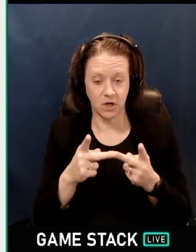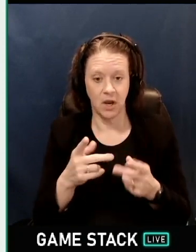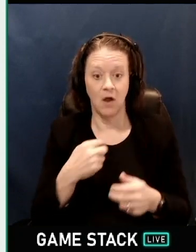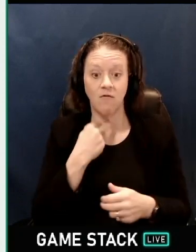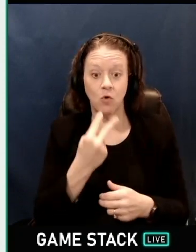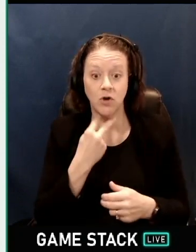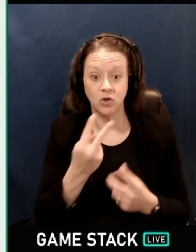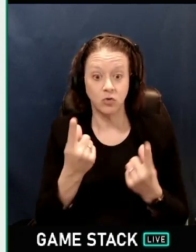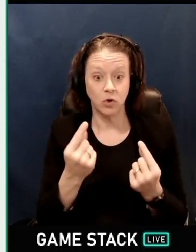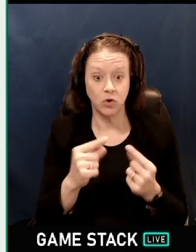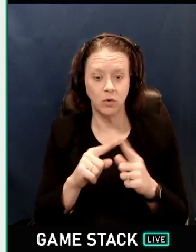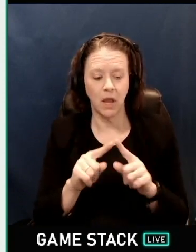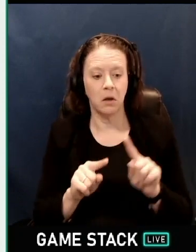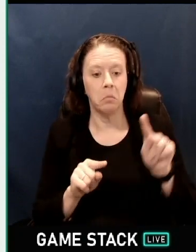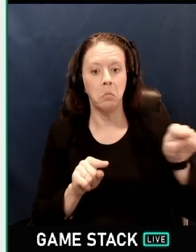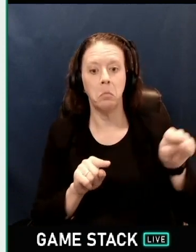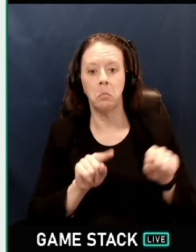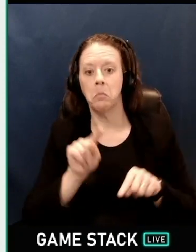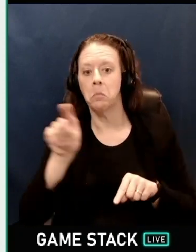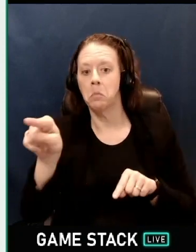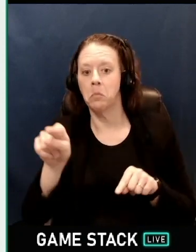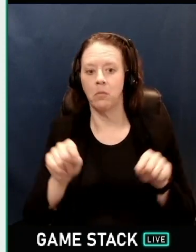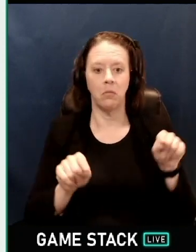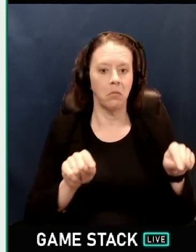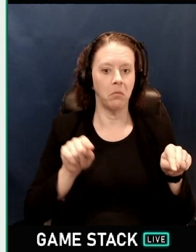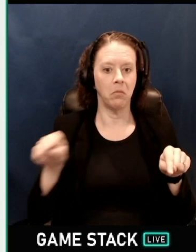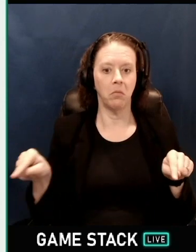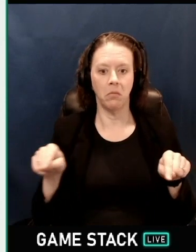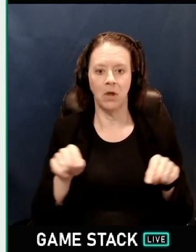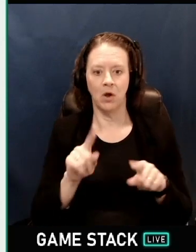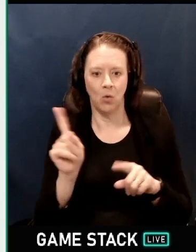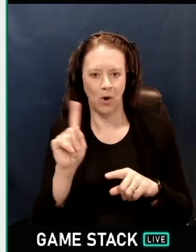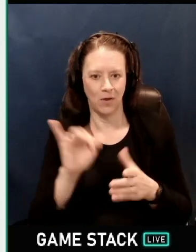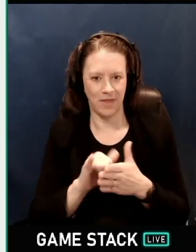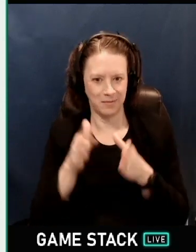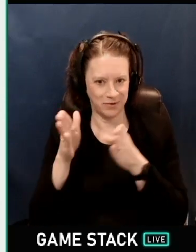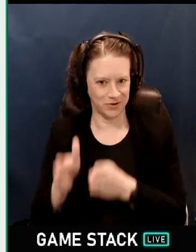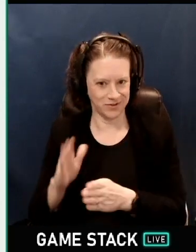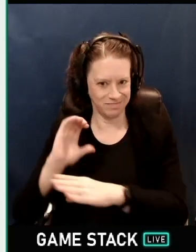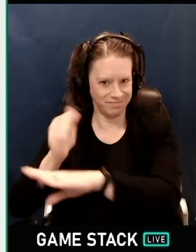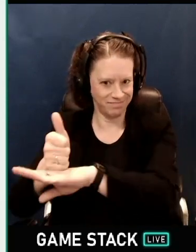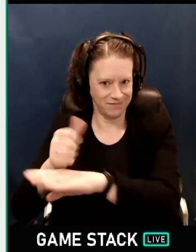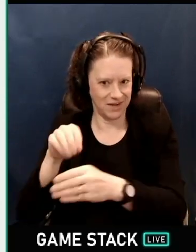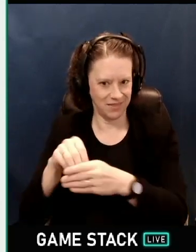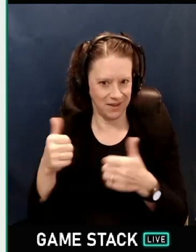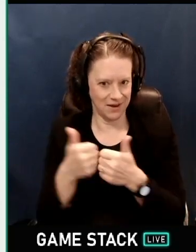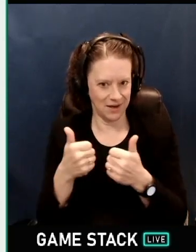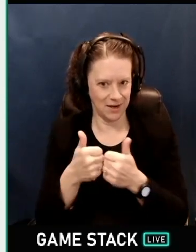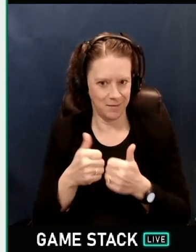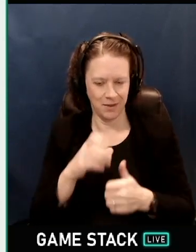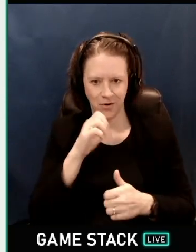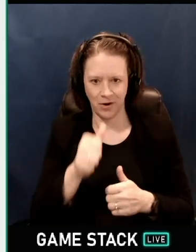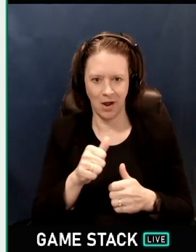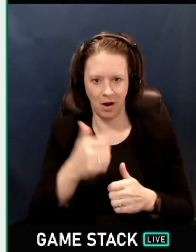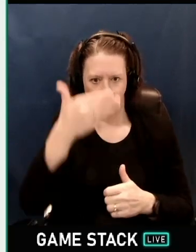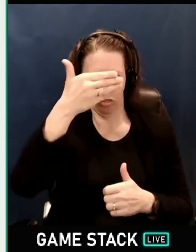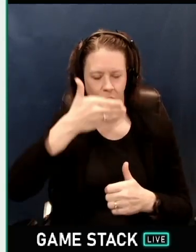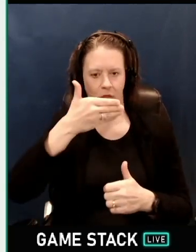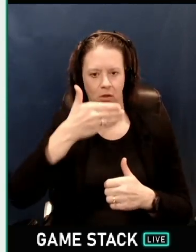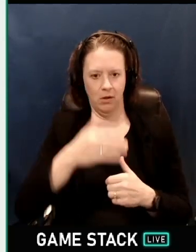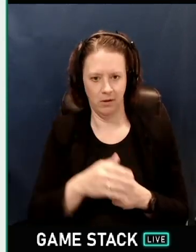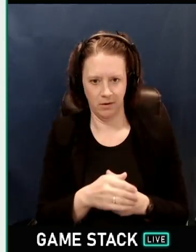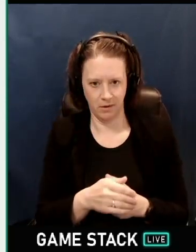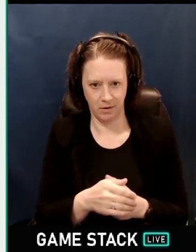they're not taking up so much space. So in this example, I've got a full